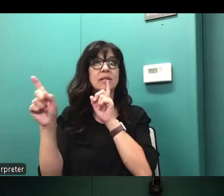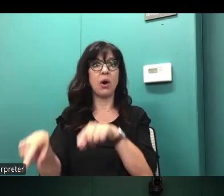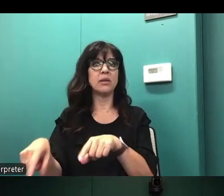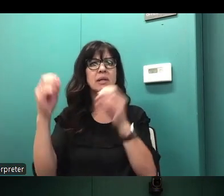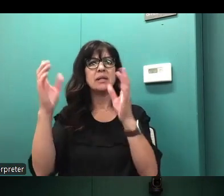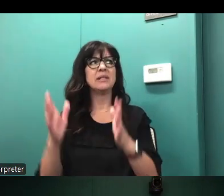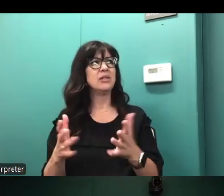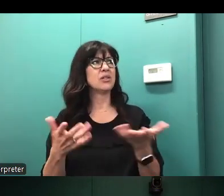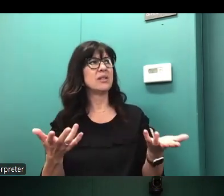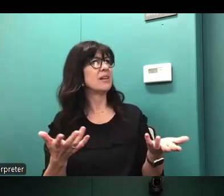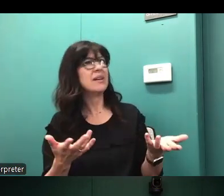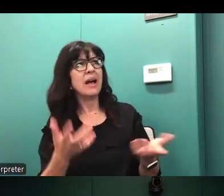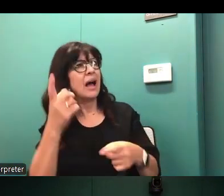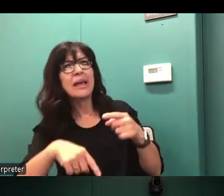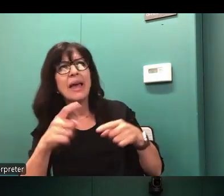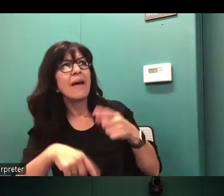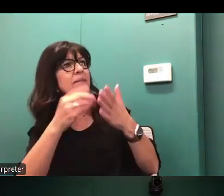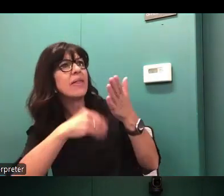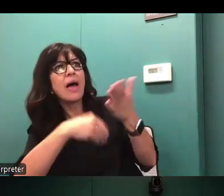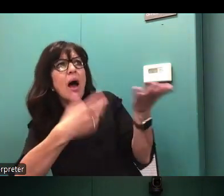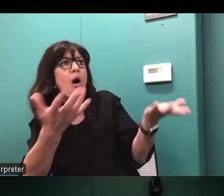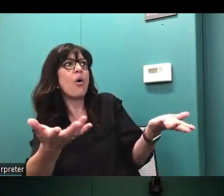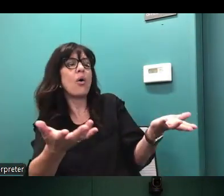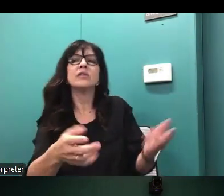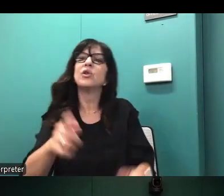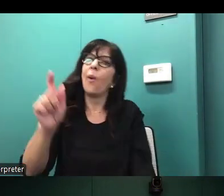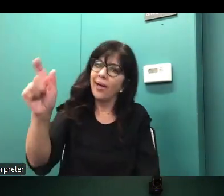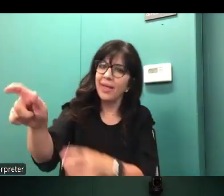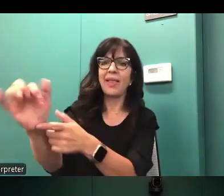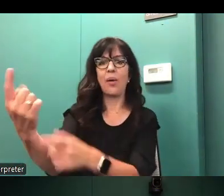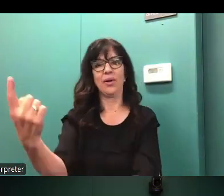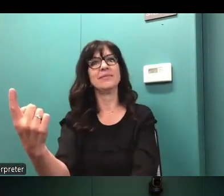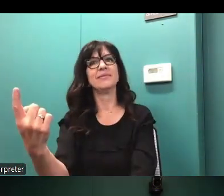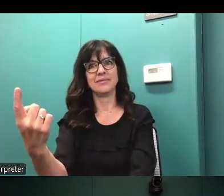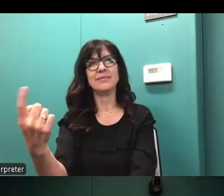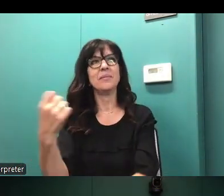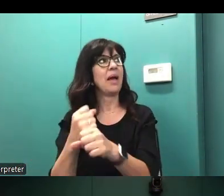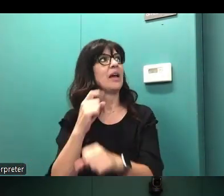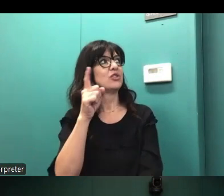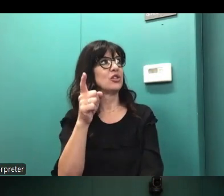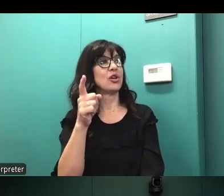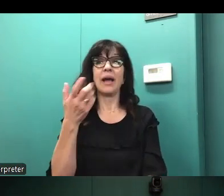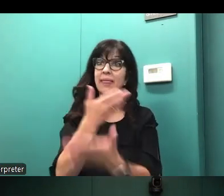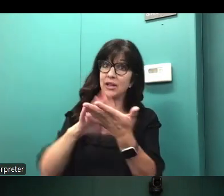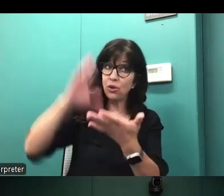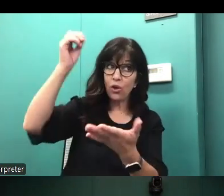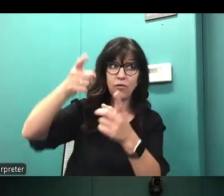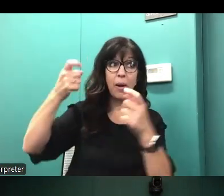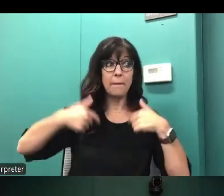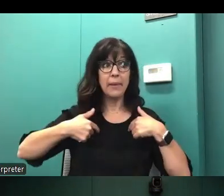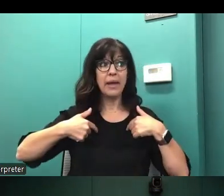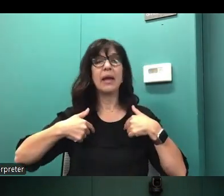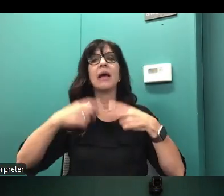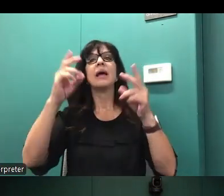teachers going, I can't fill out your form. So Yeah. click that button. Yeah, so make sure you turn that You've learned off. from me. Click That is, button. that